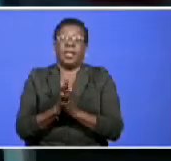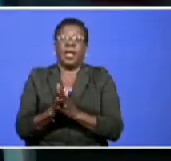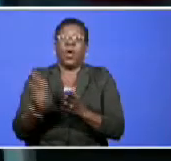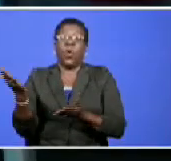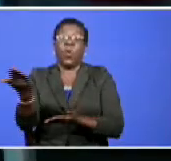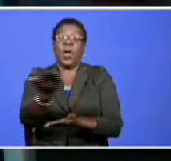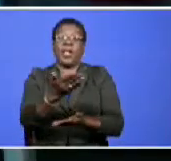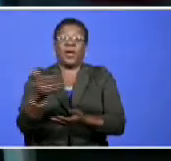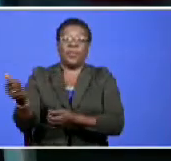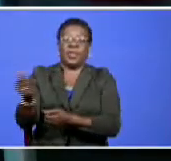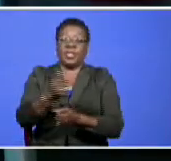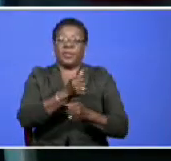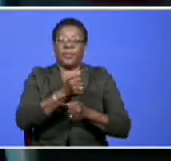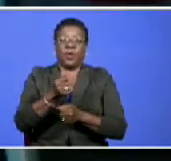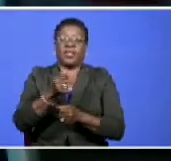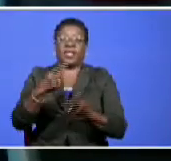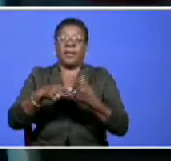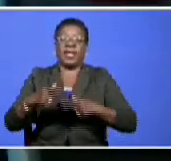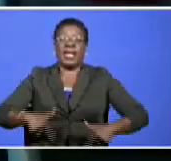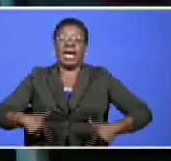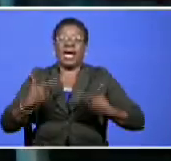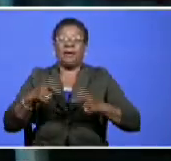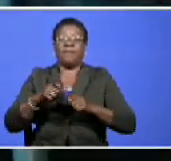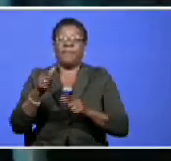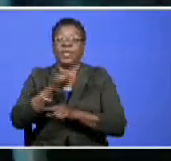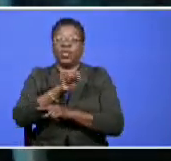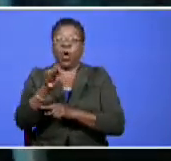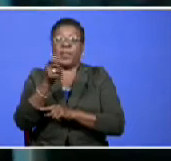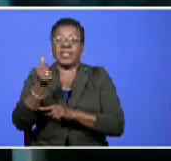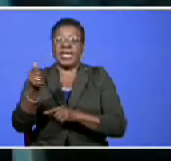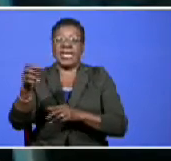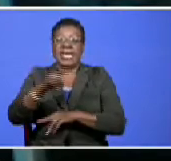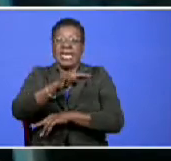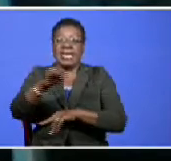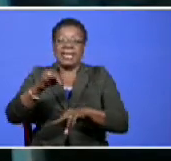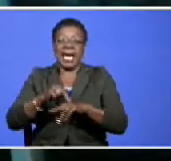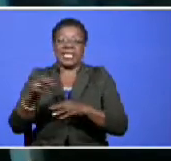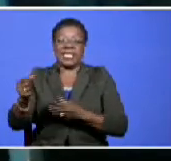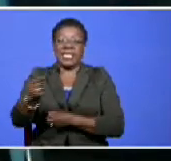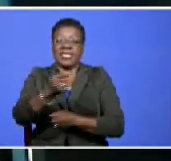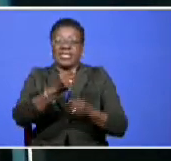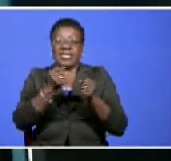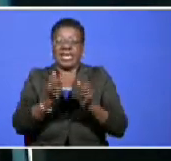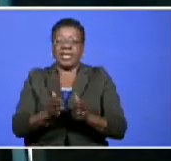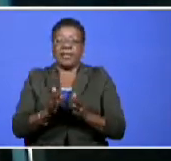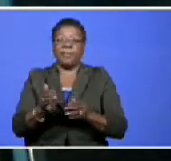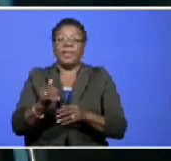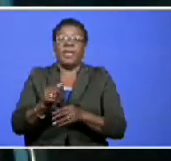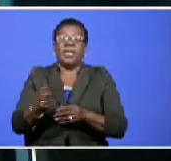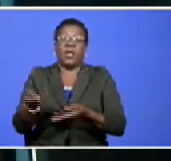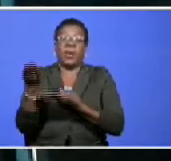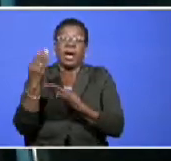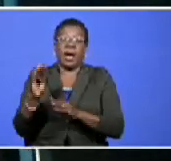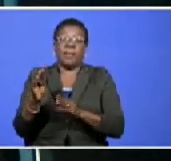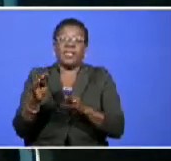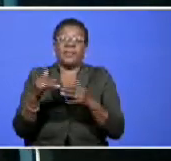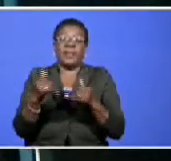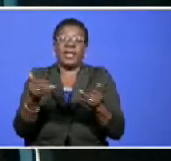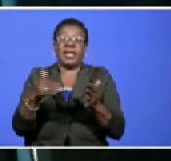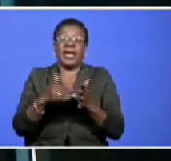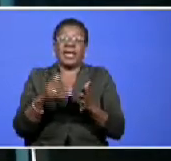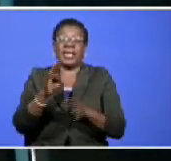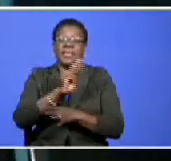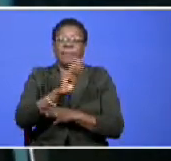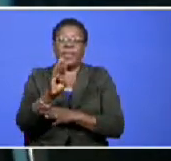Welcome to sports, everybody. We're coming to you live from the Thomas A. Robinson National Stadium. It's the CONCACAF Nations League. The Bahamas scoring 2